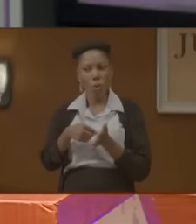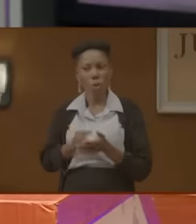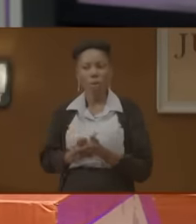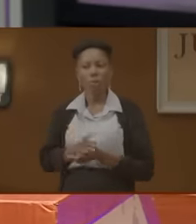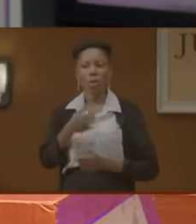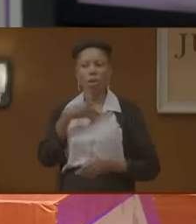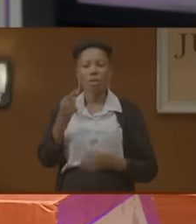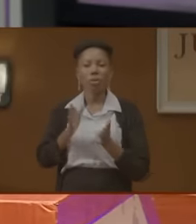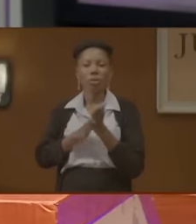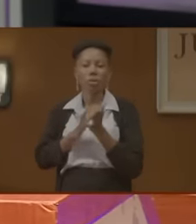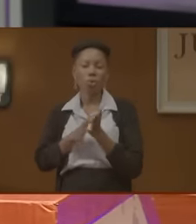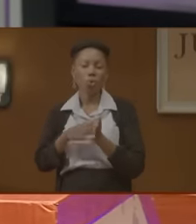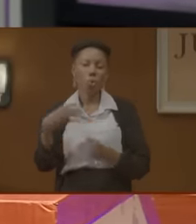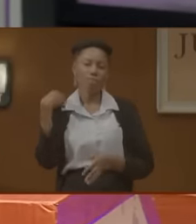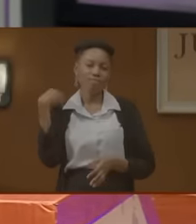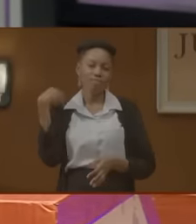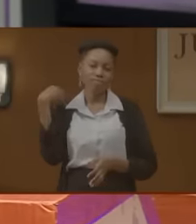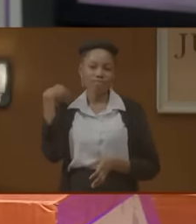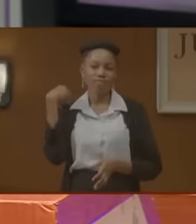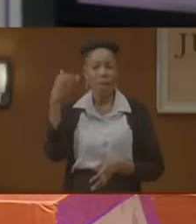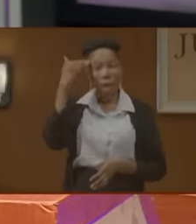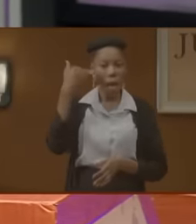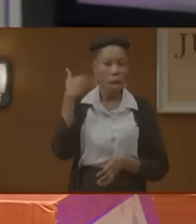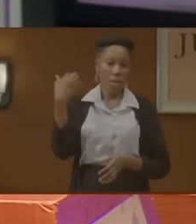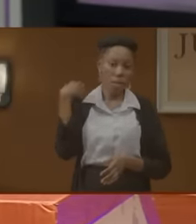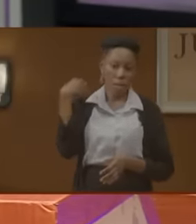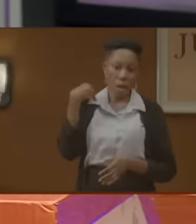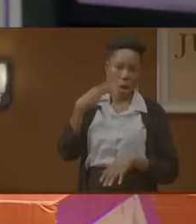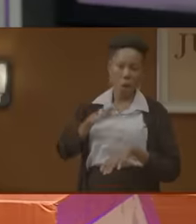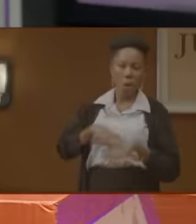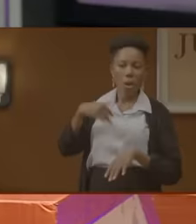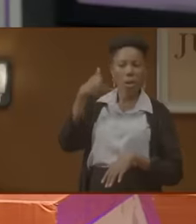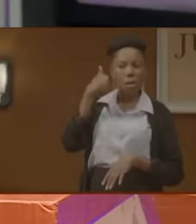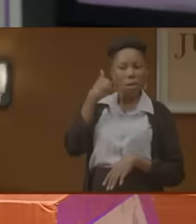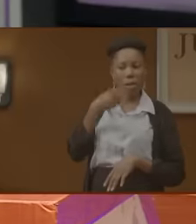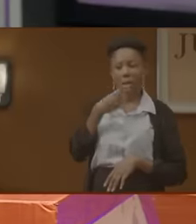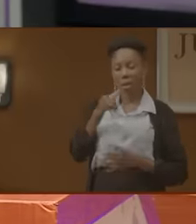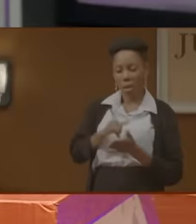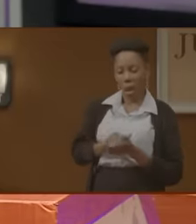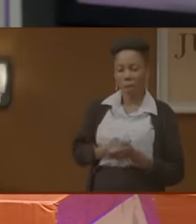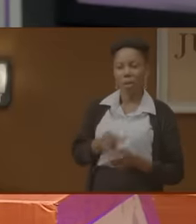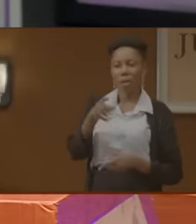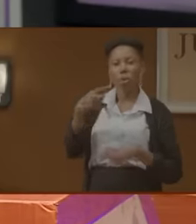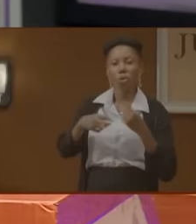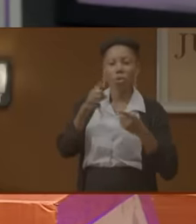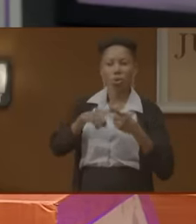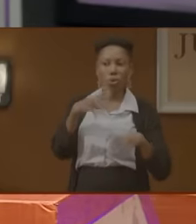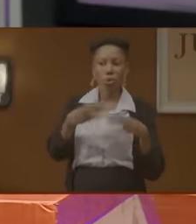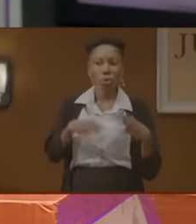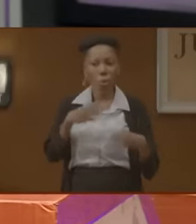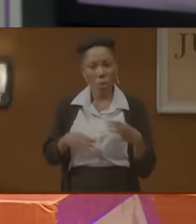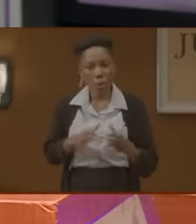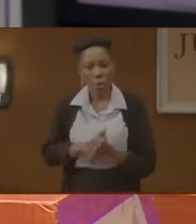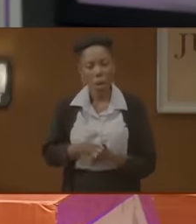school proprietress called me. I went to see her. And I told her, I said, see, I'm even going to the courts with their dad. Maybe you should call